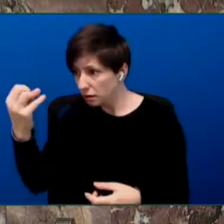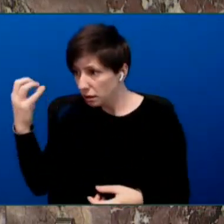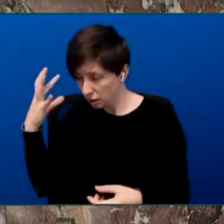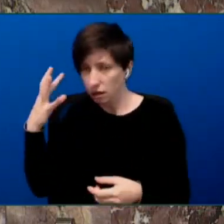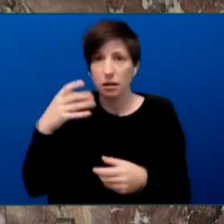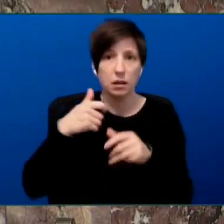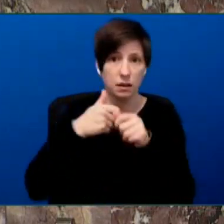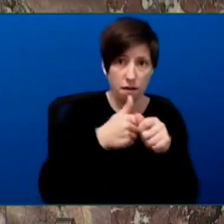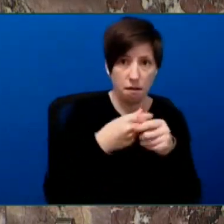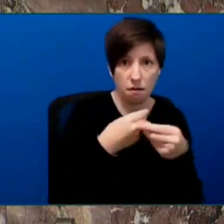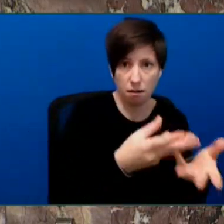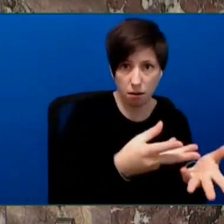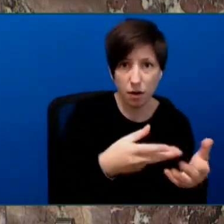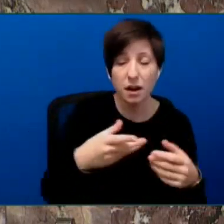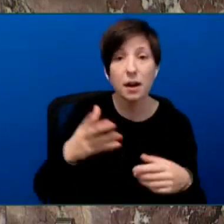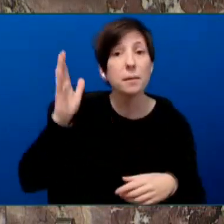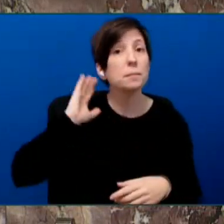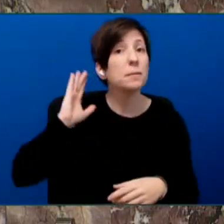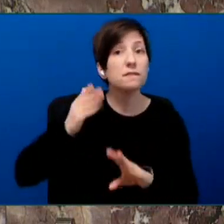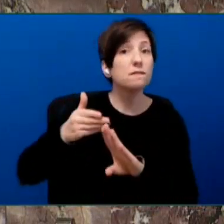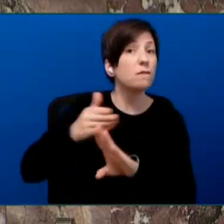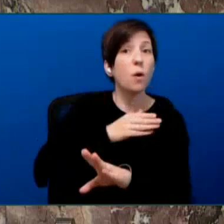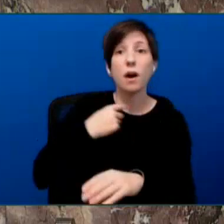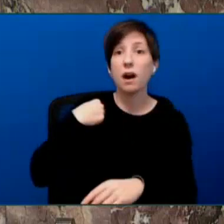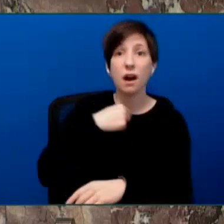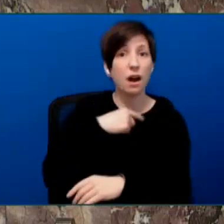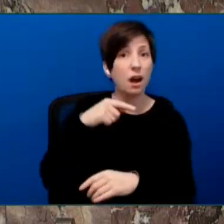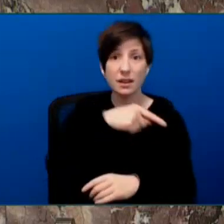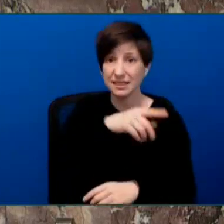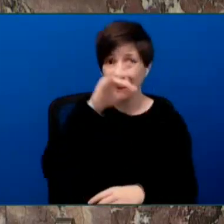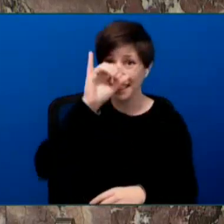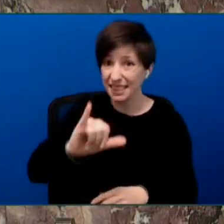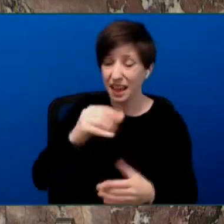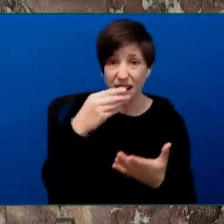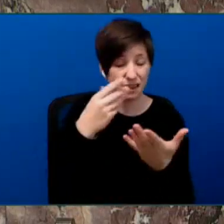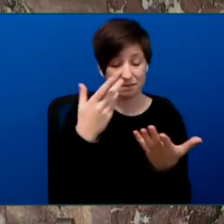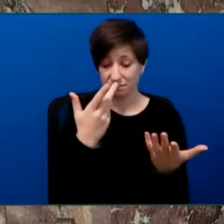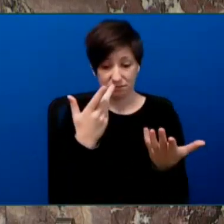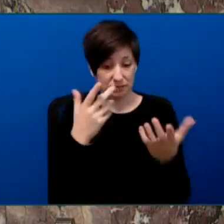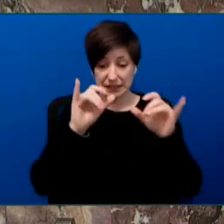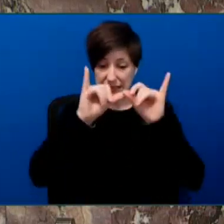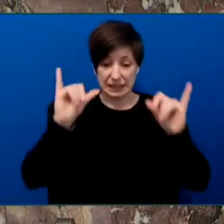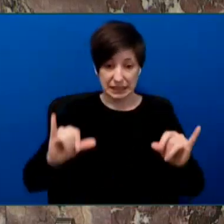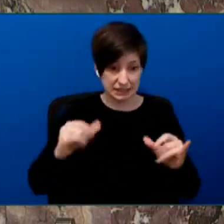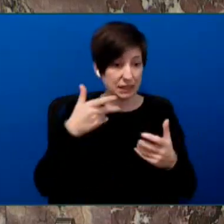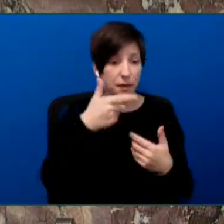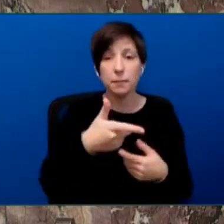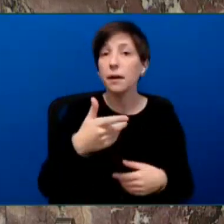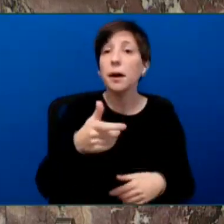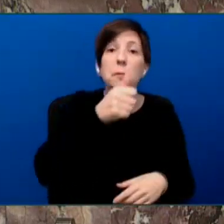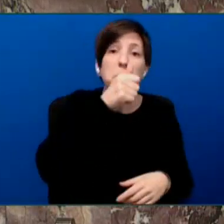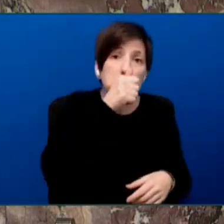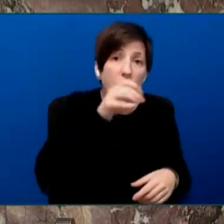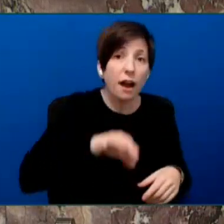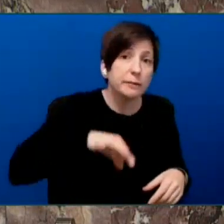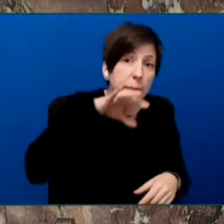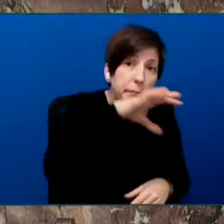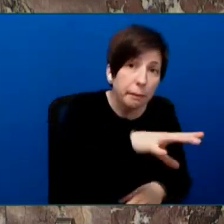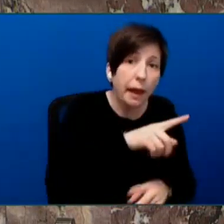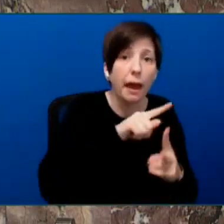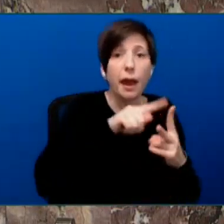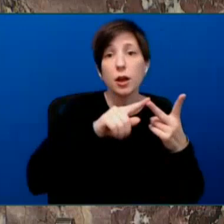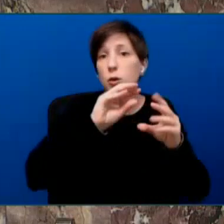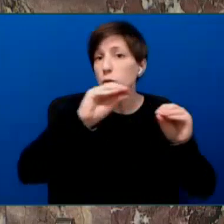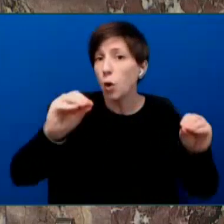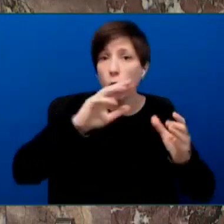fundamentally deregulated, privatized, underfunded for years. That's a system of care that